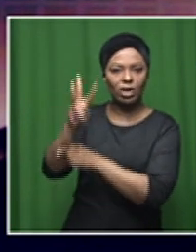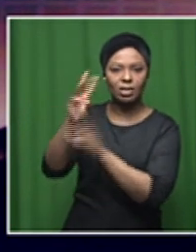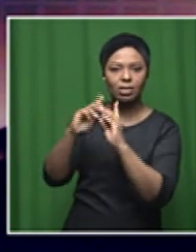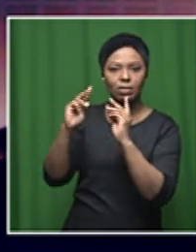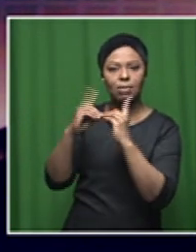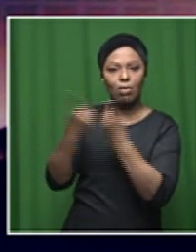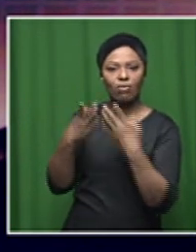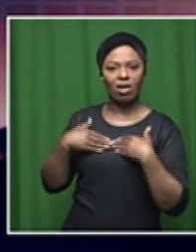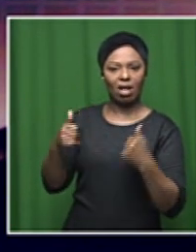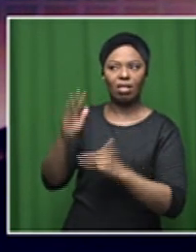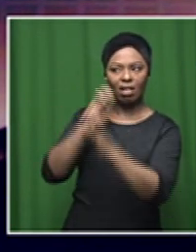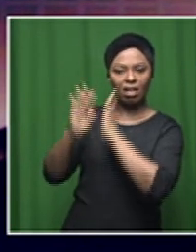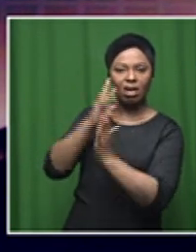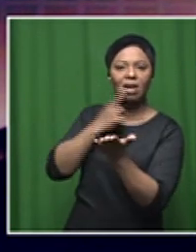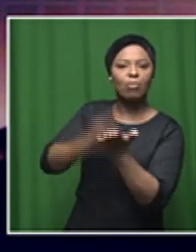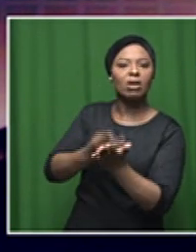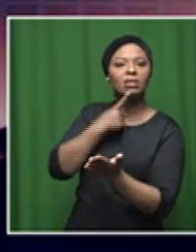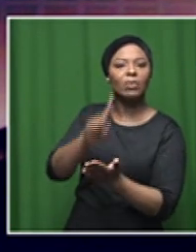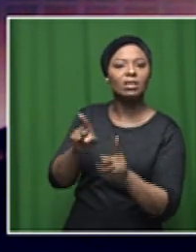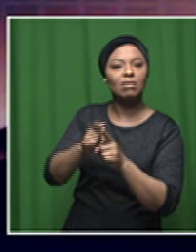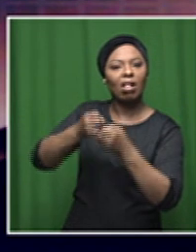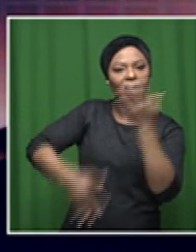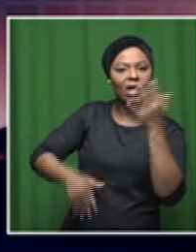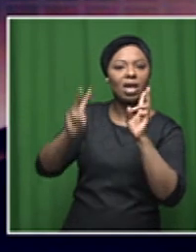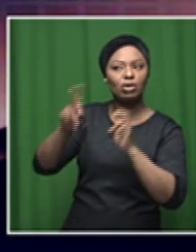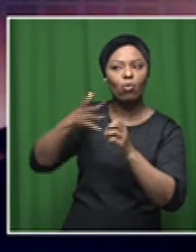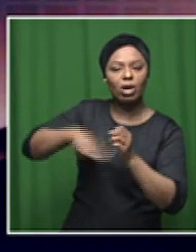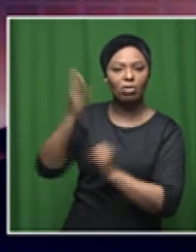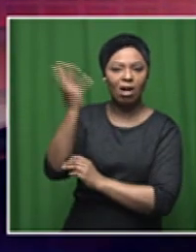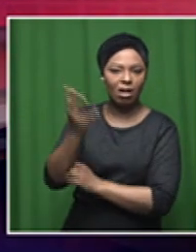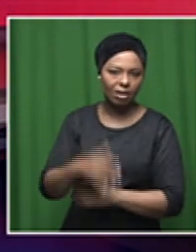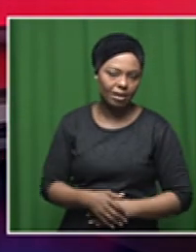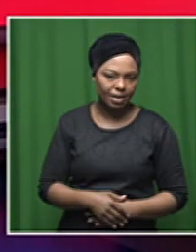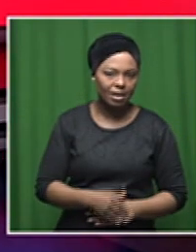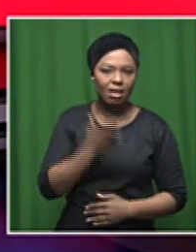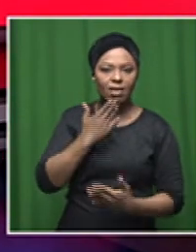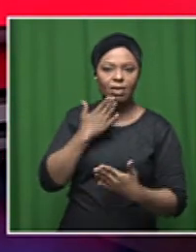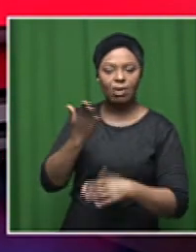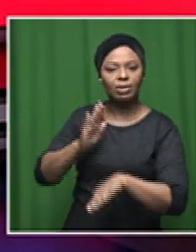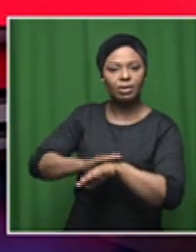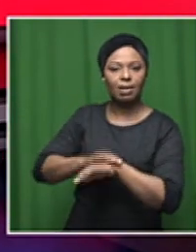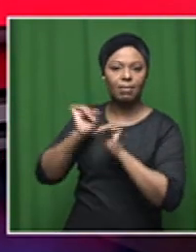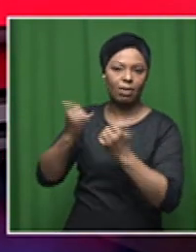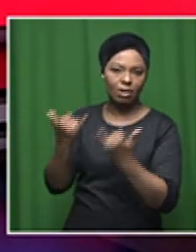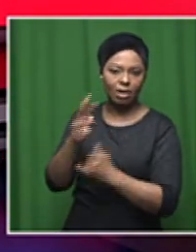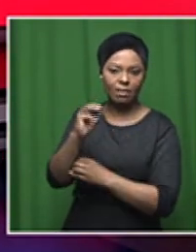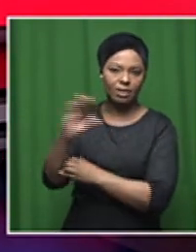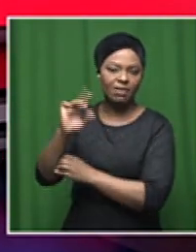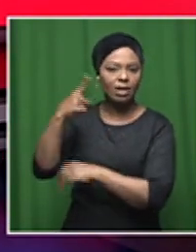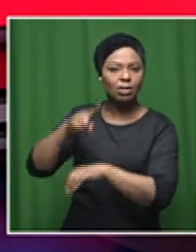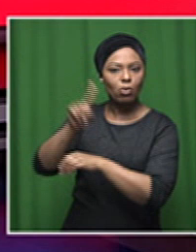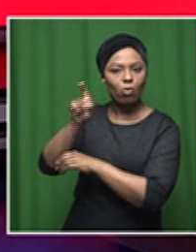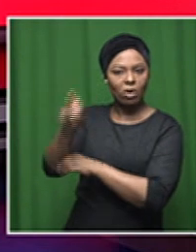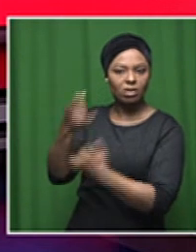to talk to us about what the report has said and other issues that he'd like to address. So thank you so much for joining us, MEC. I think the first question is the one